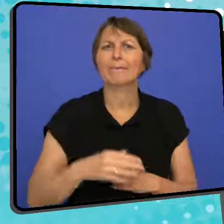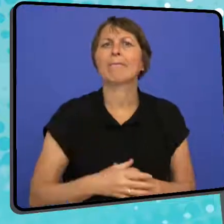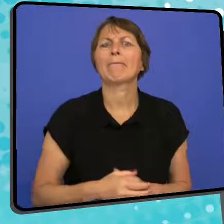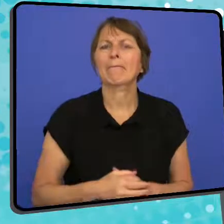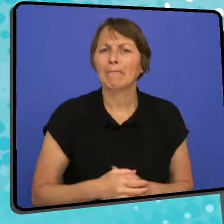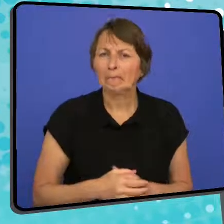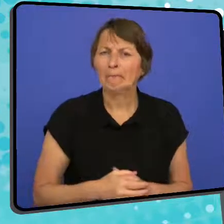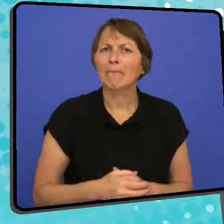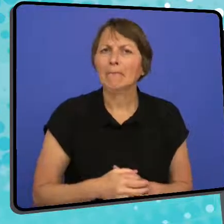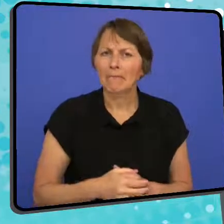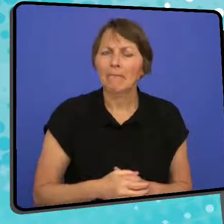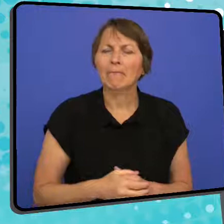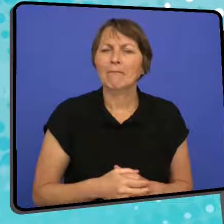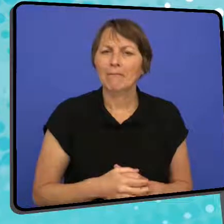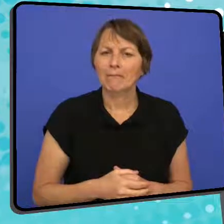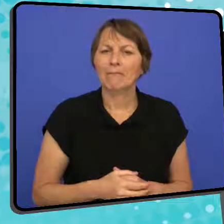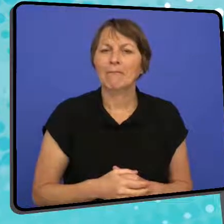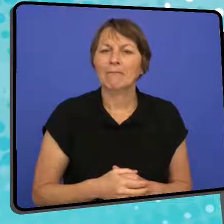how.